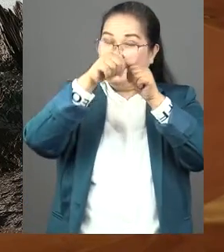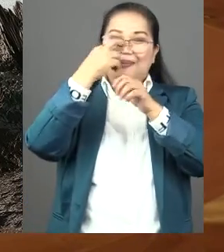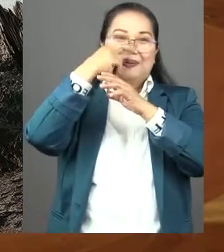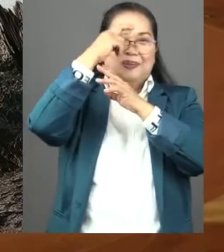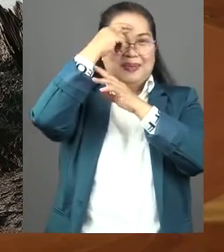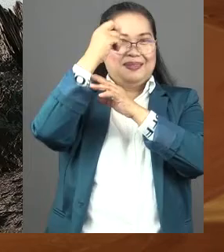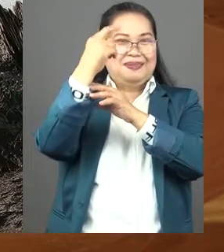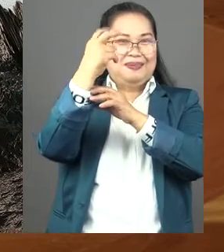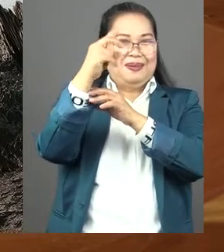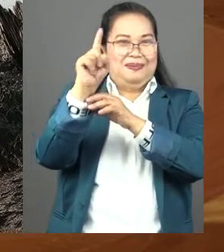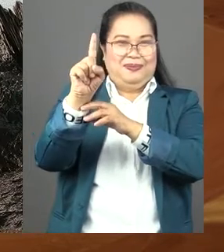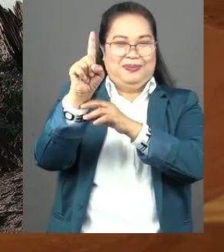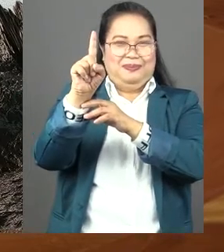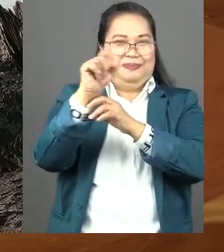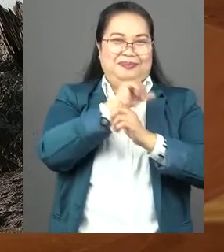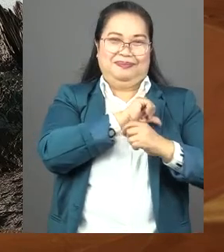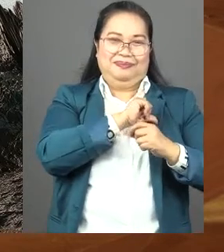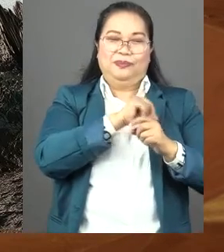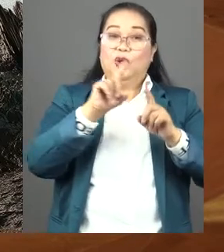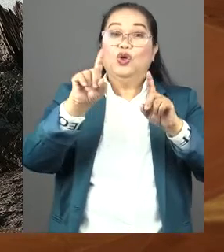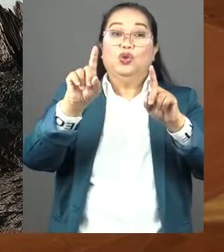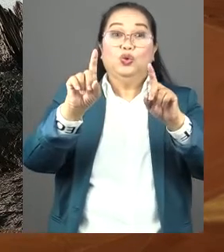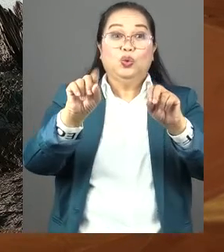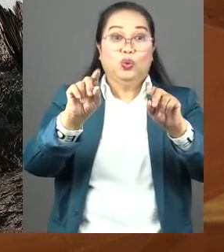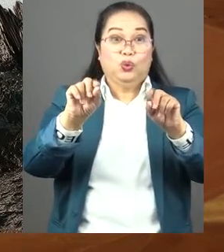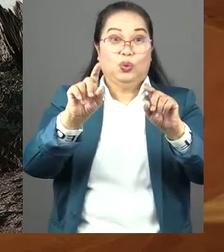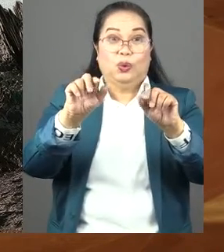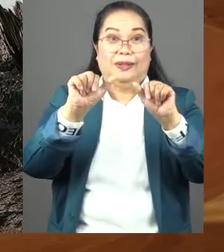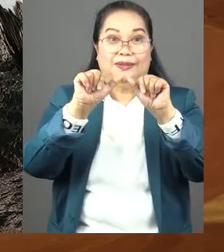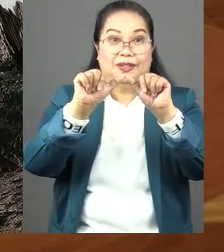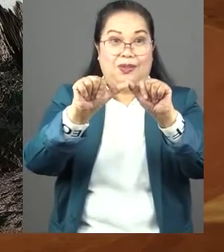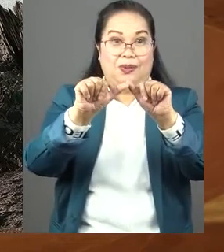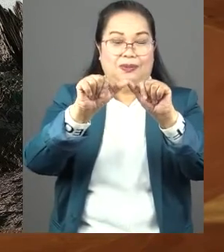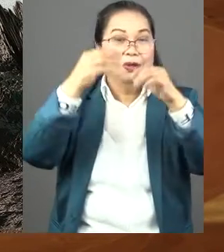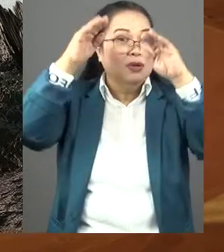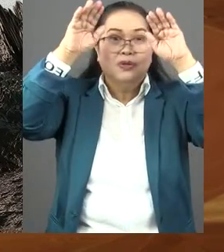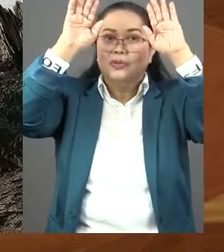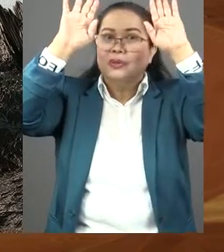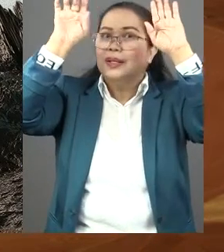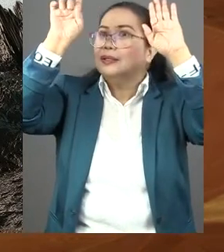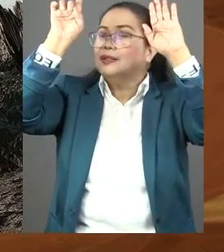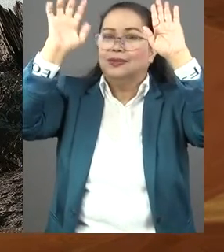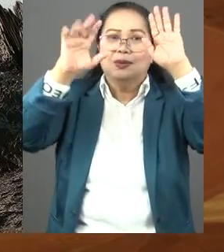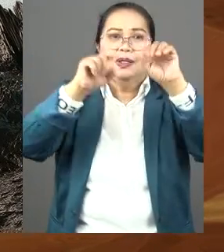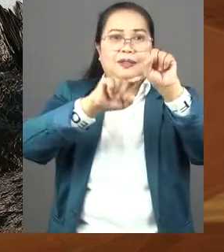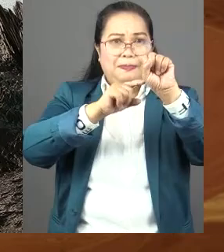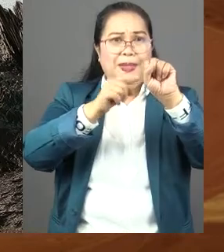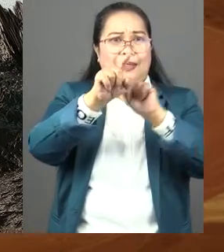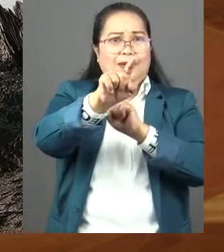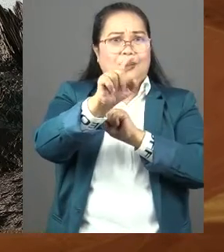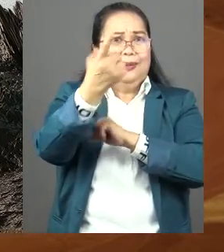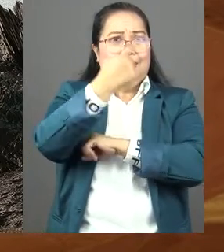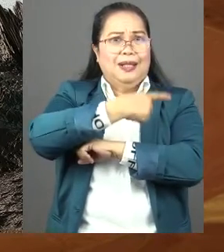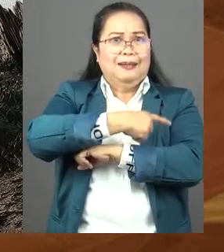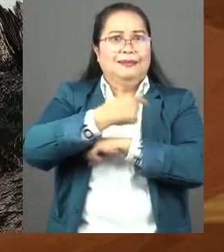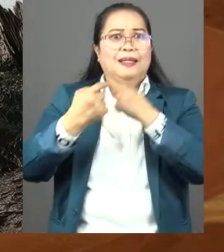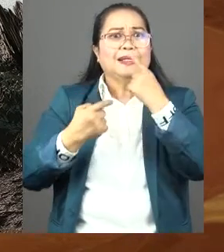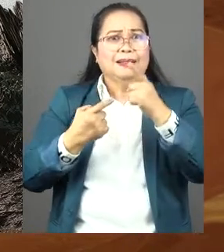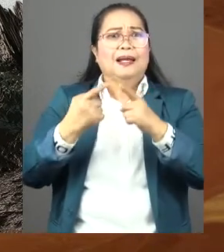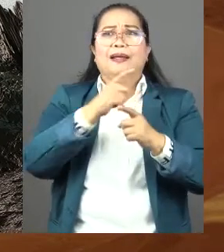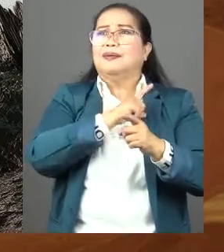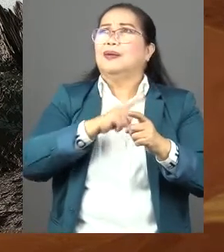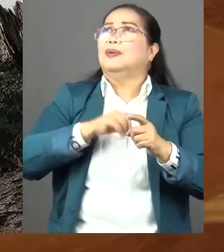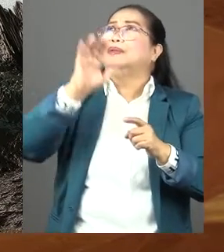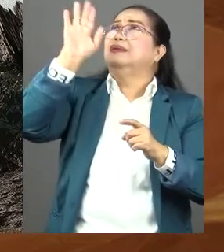12:1, the attitude means we should keep doing that, surrendering ourselves to God. Begin your day by telling the Lord,